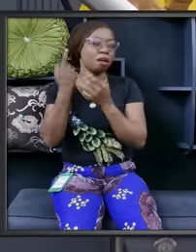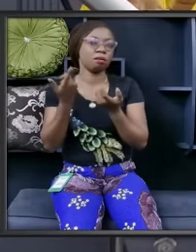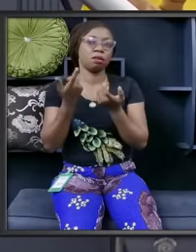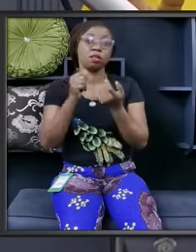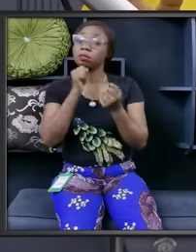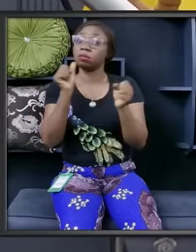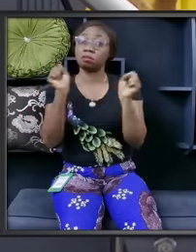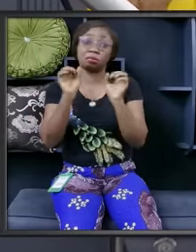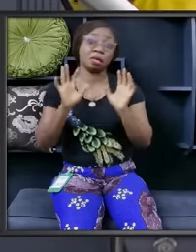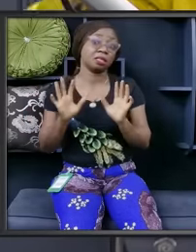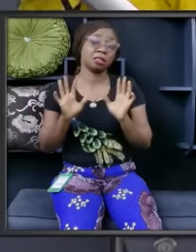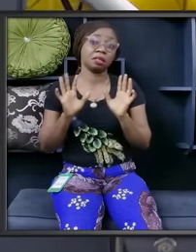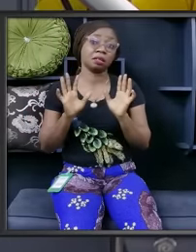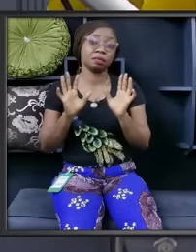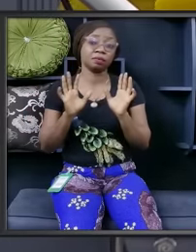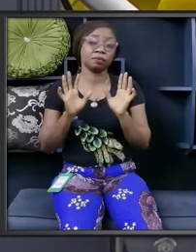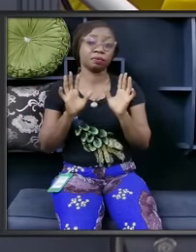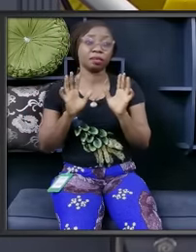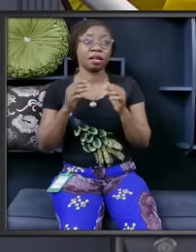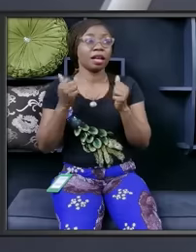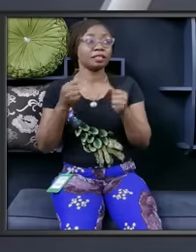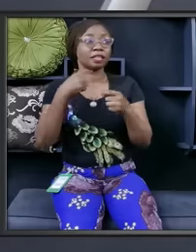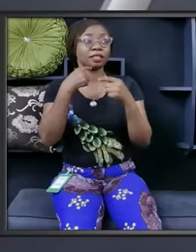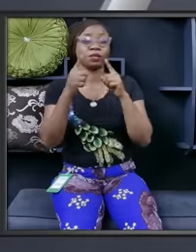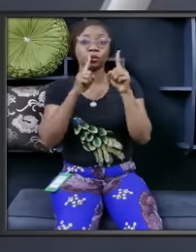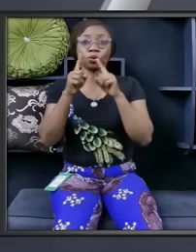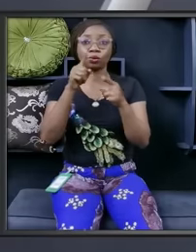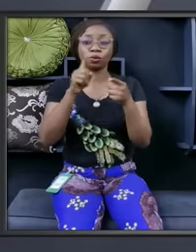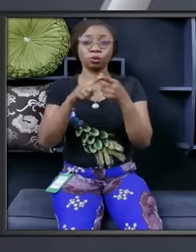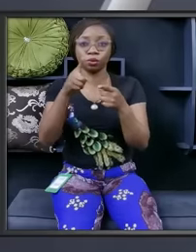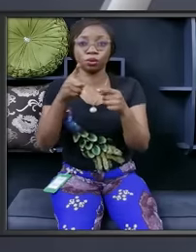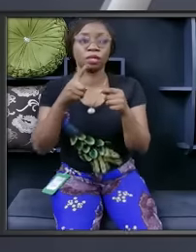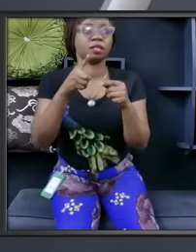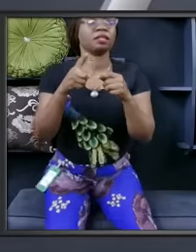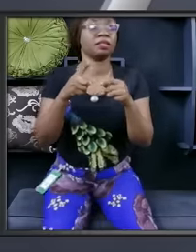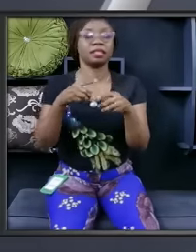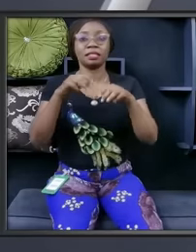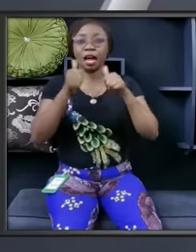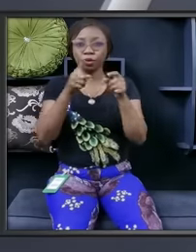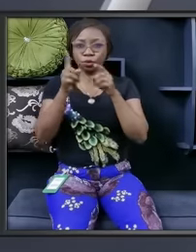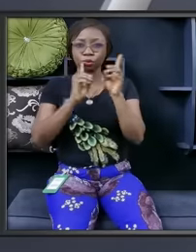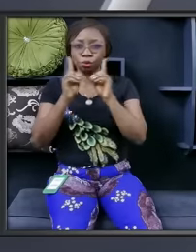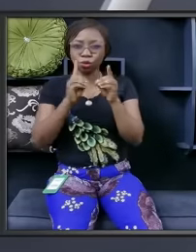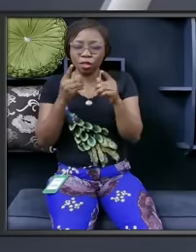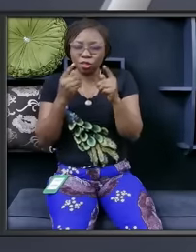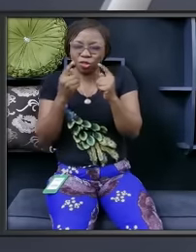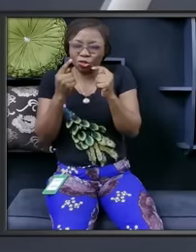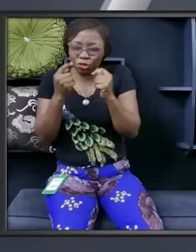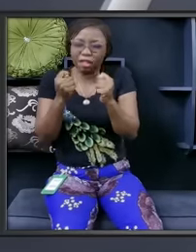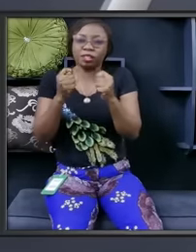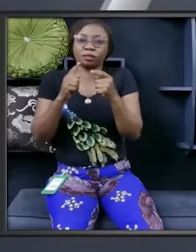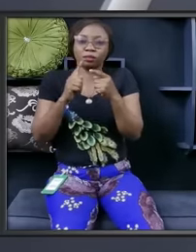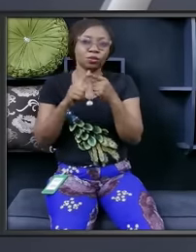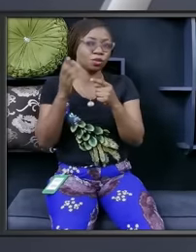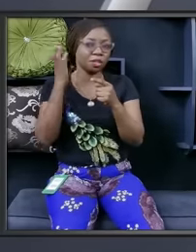or miracle. As I they talk to you, you get the way you they do. You are struggling to hear me.